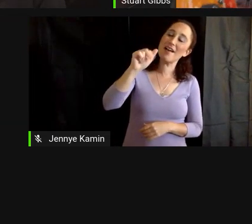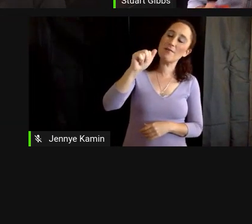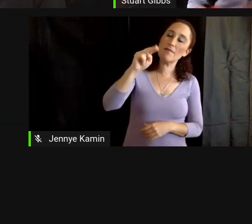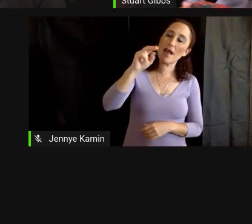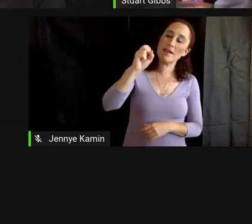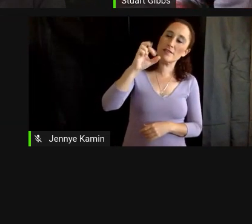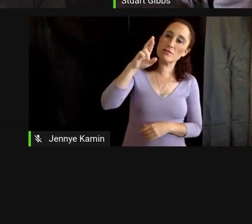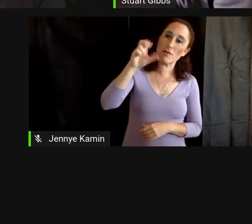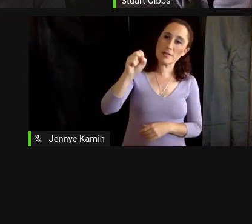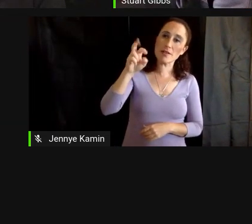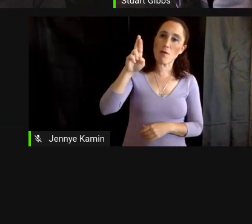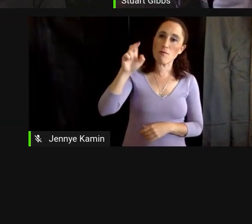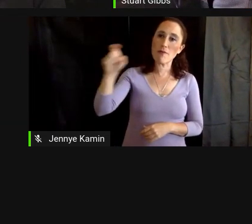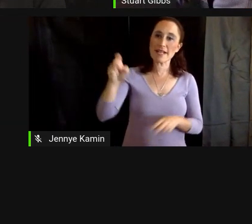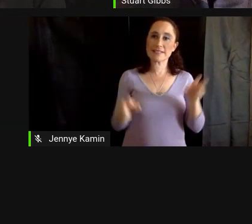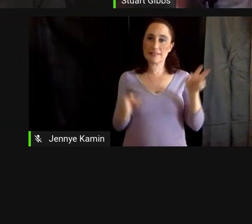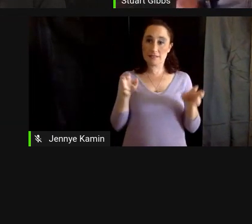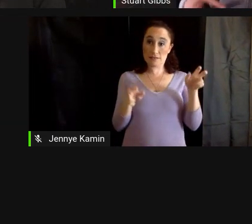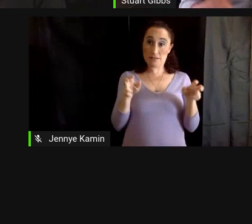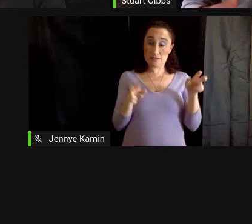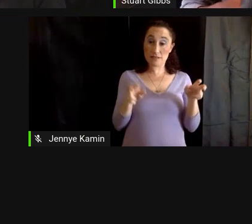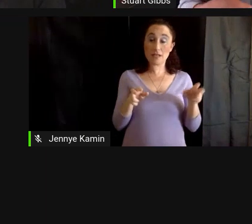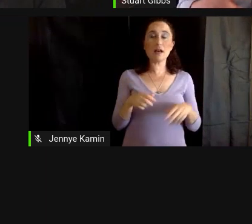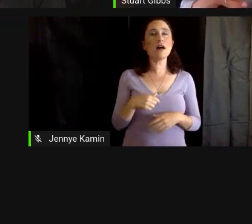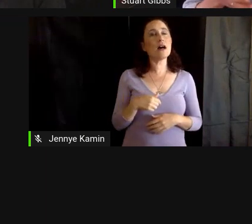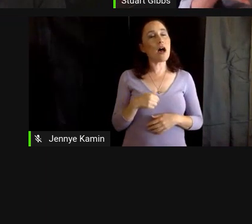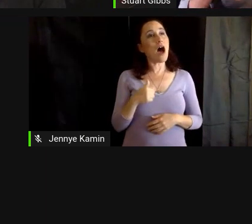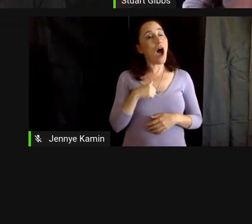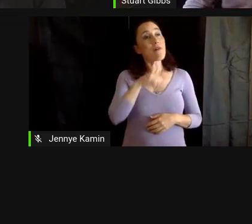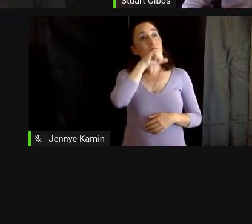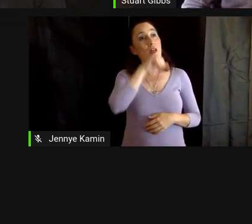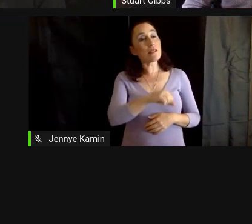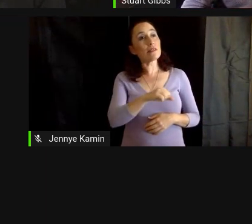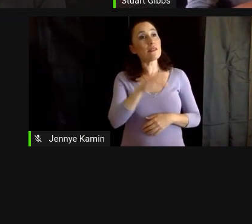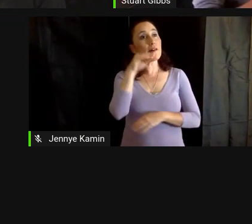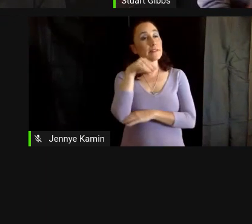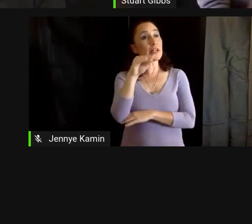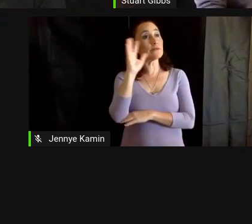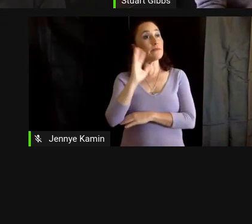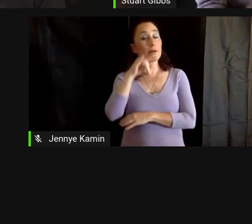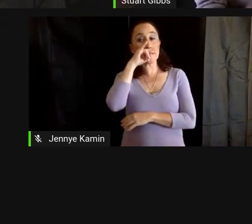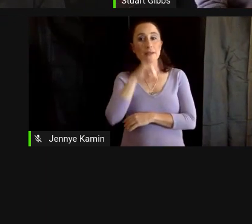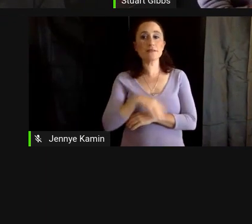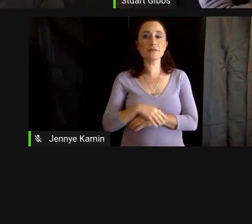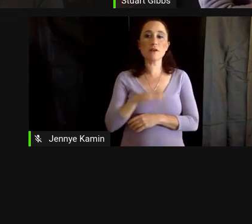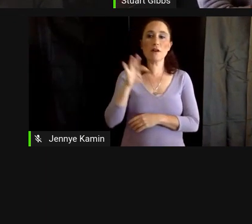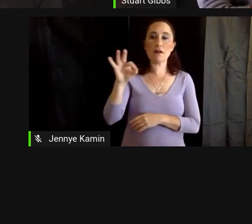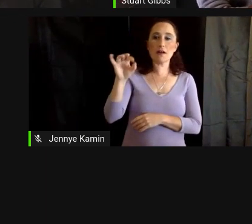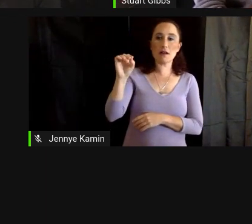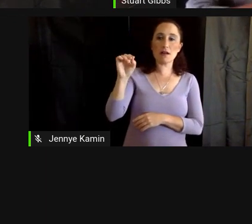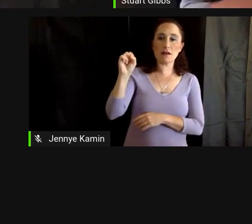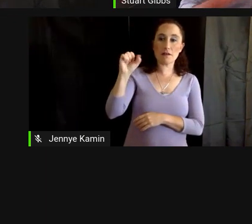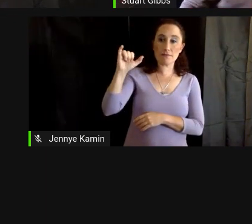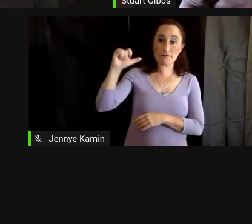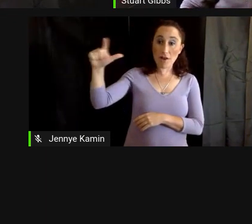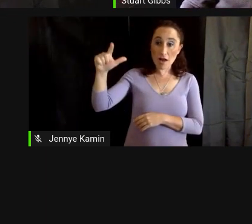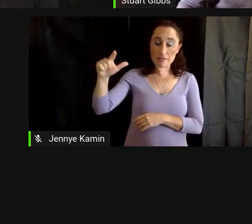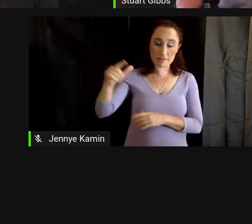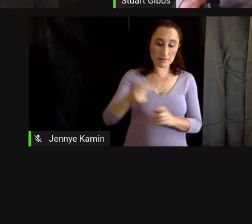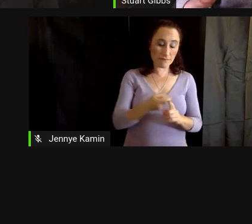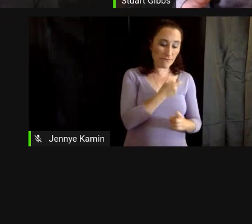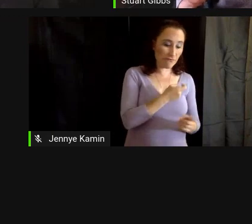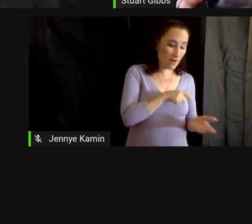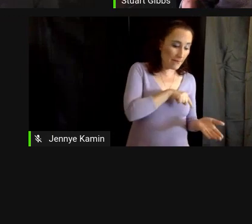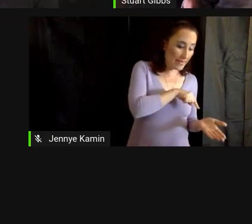well, I wonder, I realized I didn't quite know how dinosaur fossils ended up coming from the dig to the